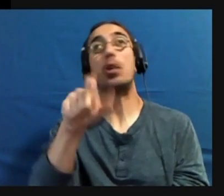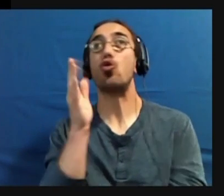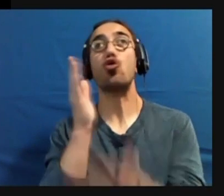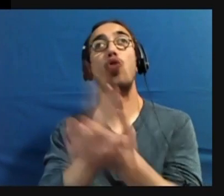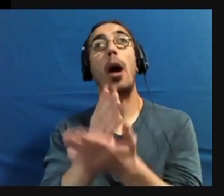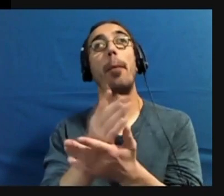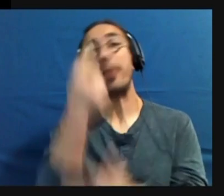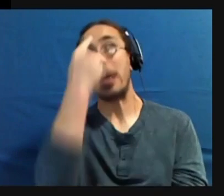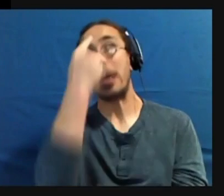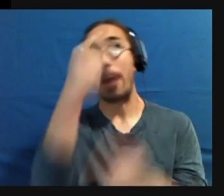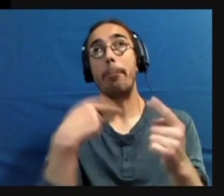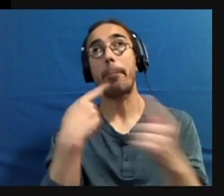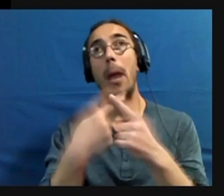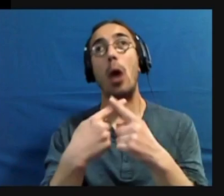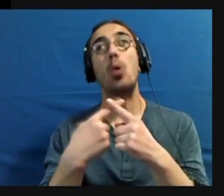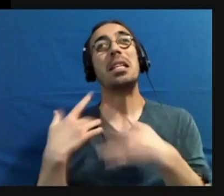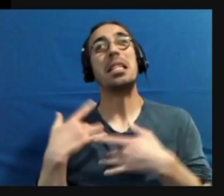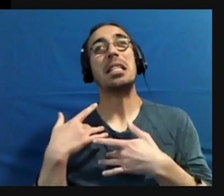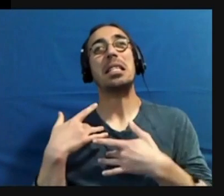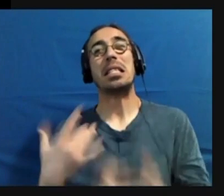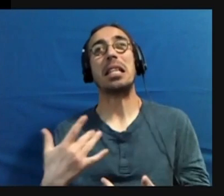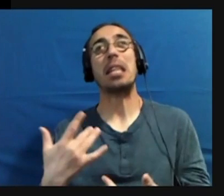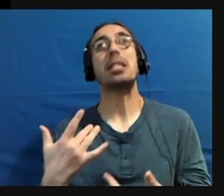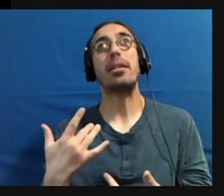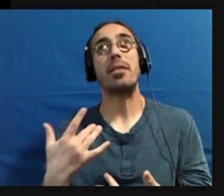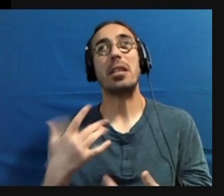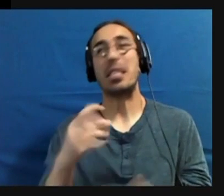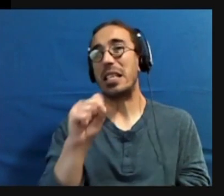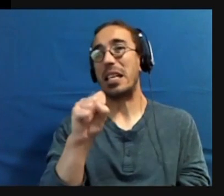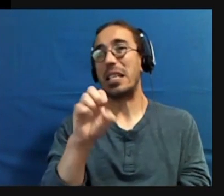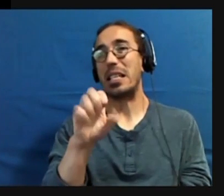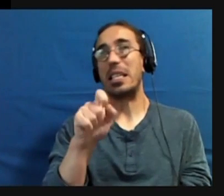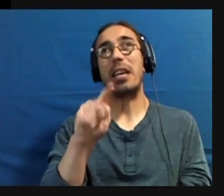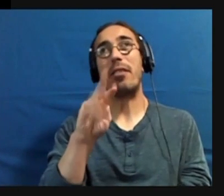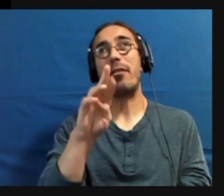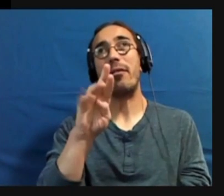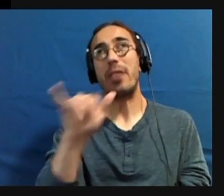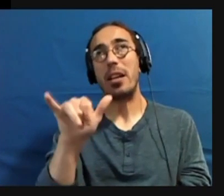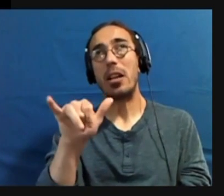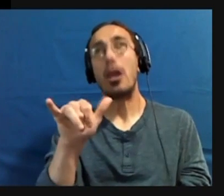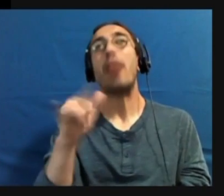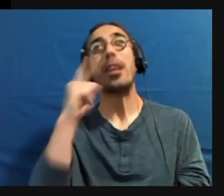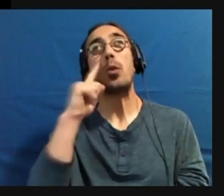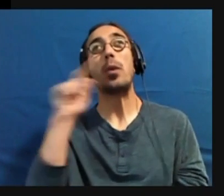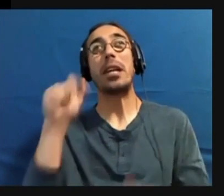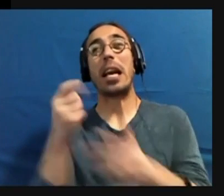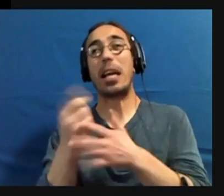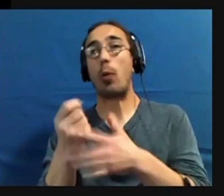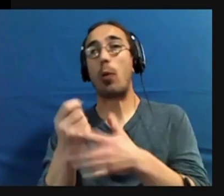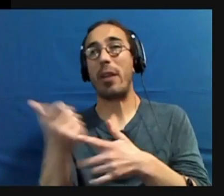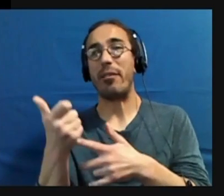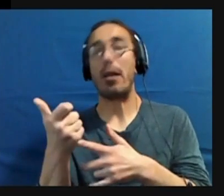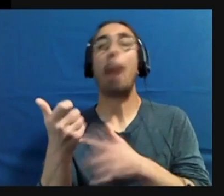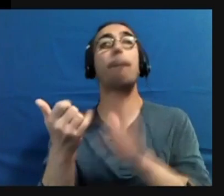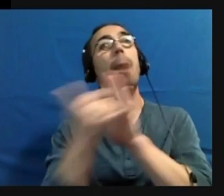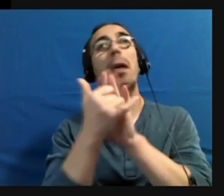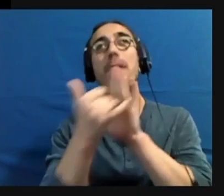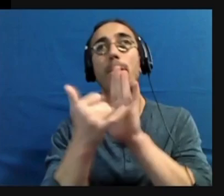sensory sensitivities as something that we can get rid of. We can't do that. It's not,